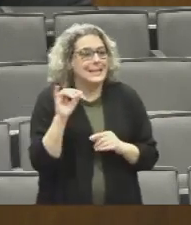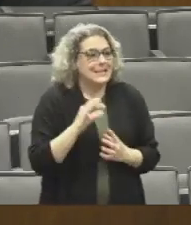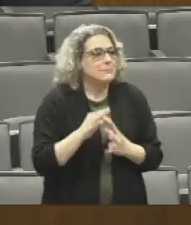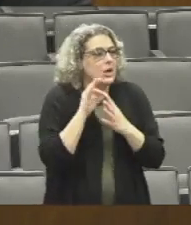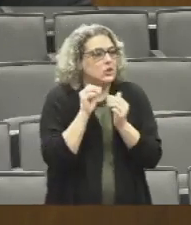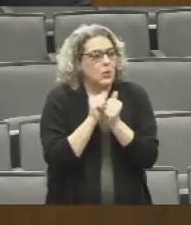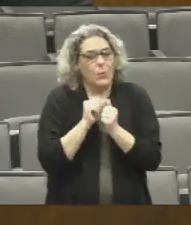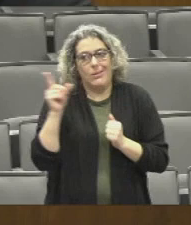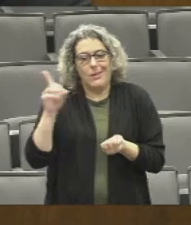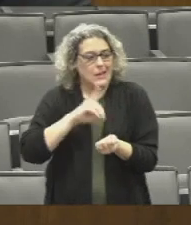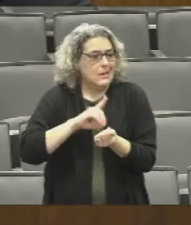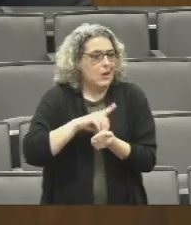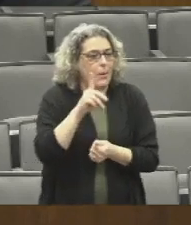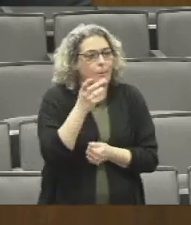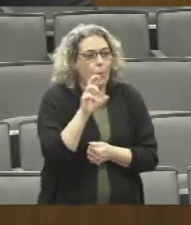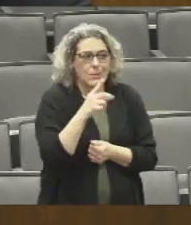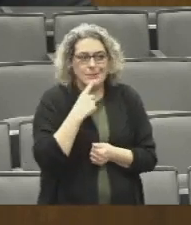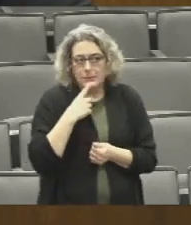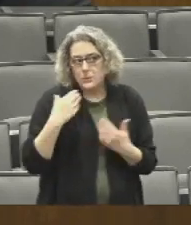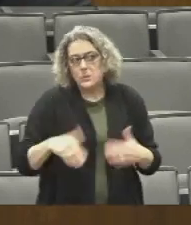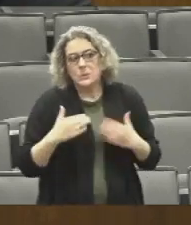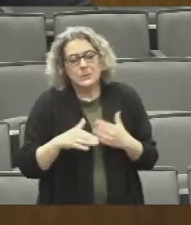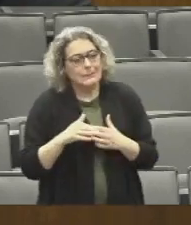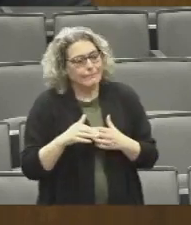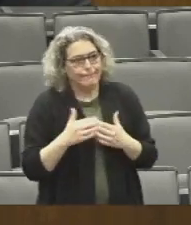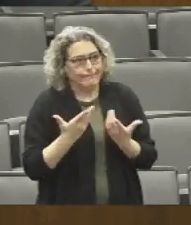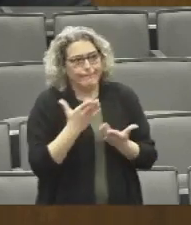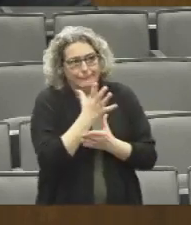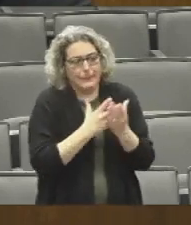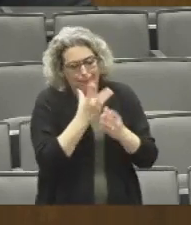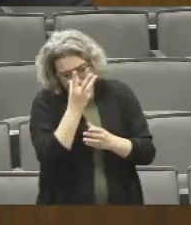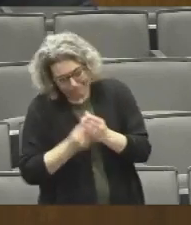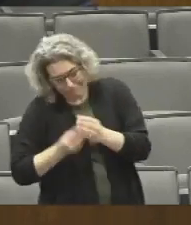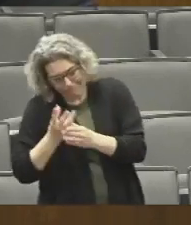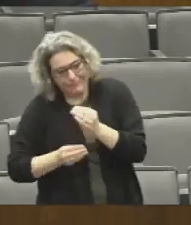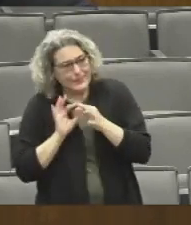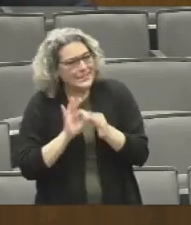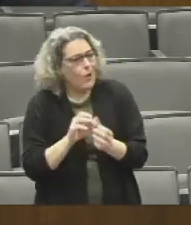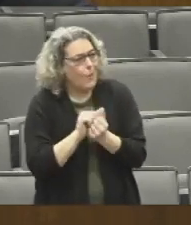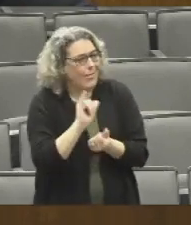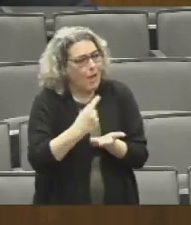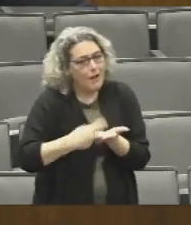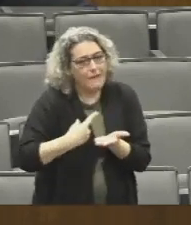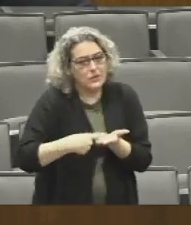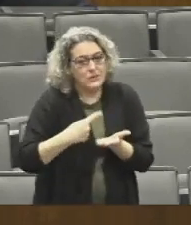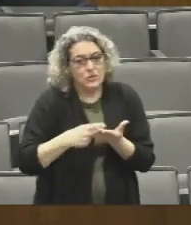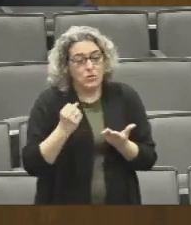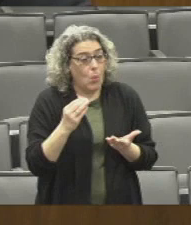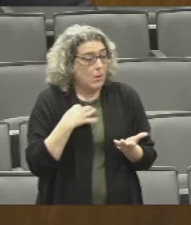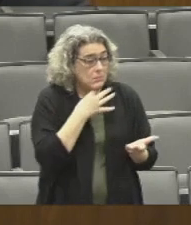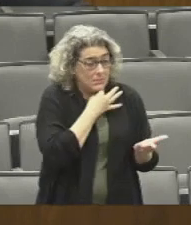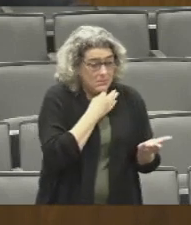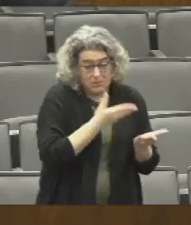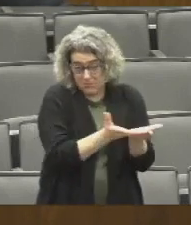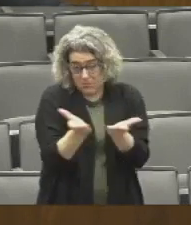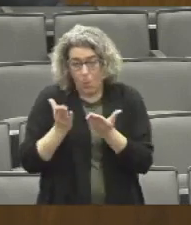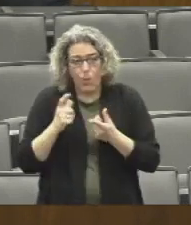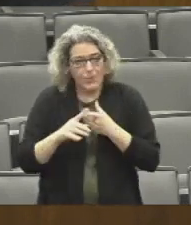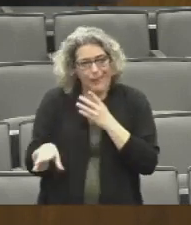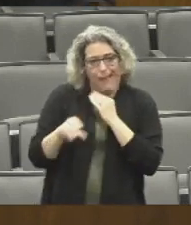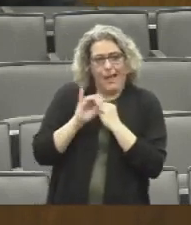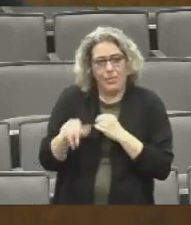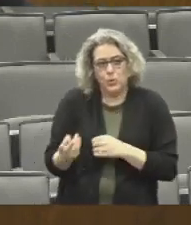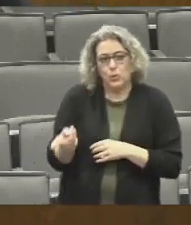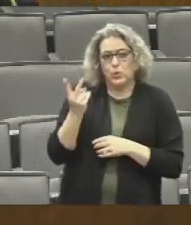and it's a lot of discussion after in that respect. So if anybody doesn't have anything, we're gonna try to see if we can add those two ex officios.